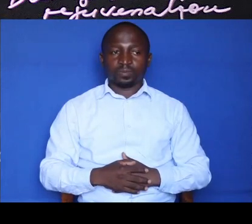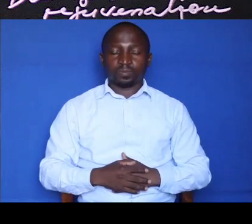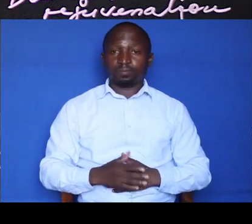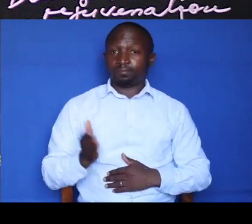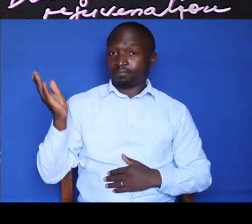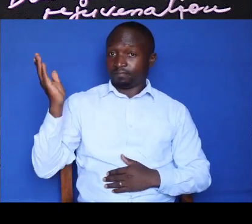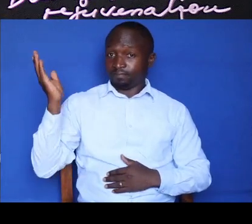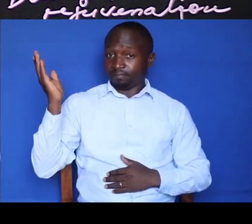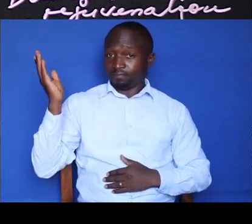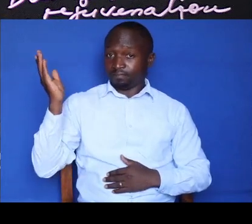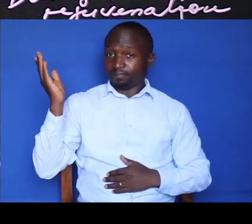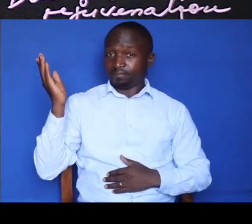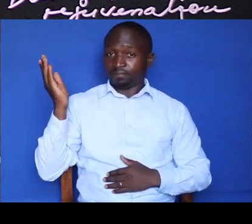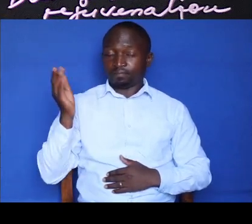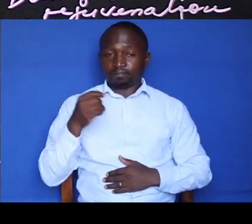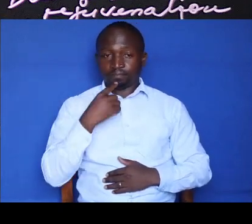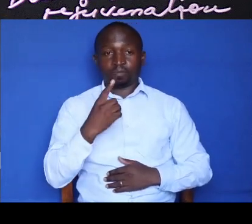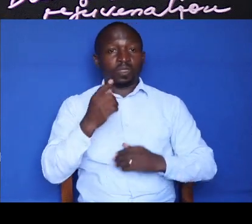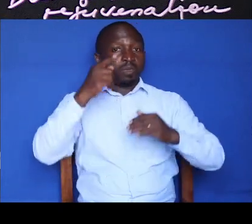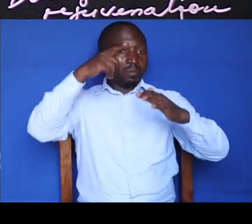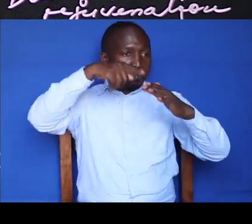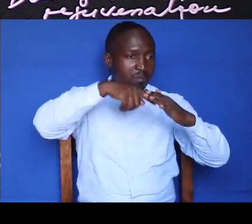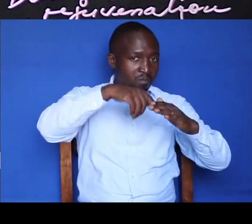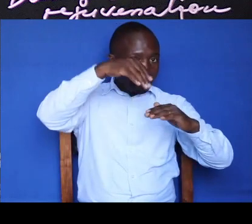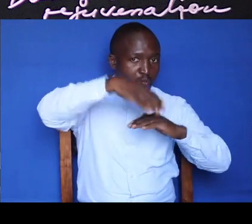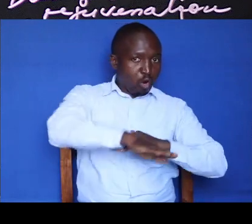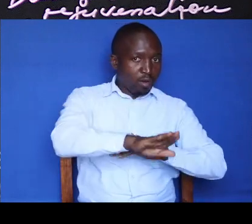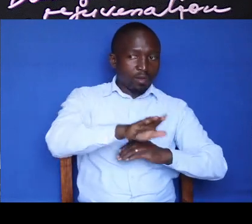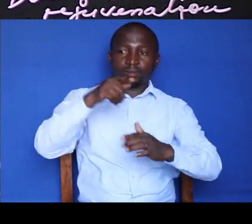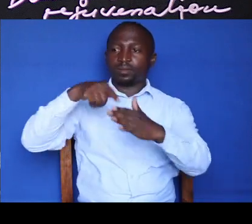Now this is what we used to say valley within the valley.